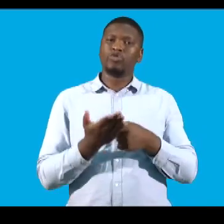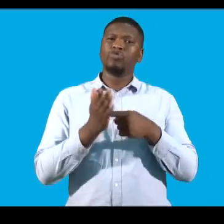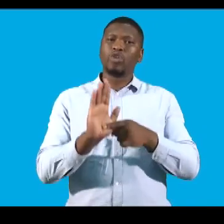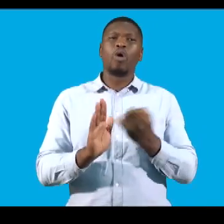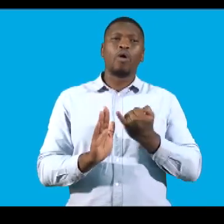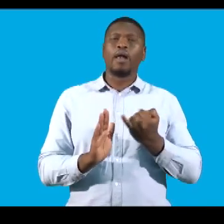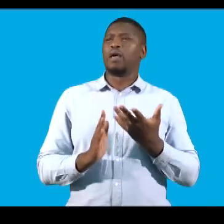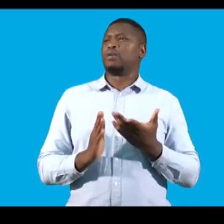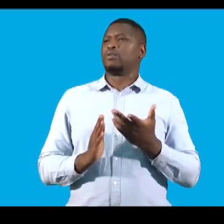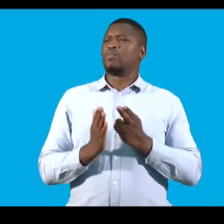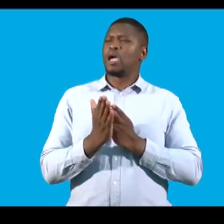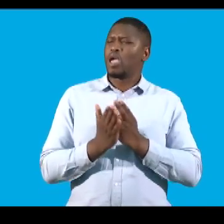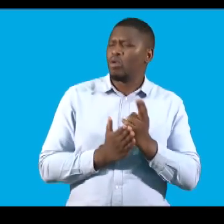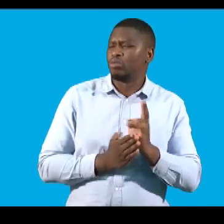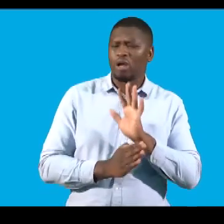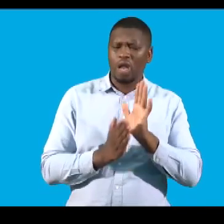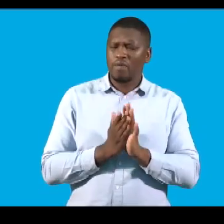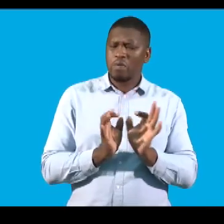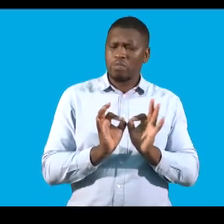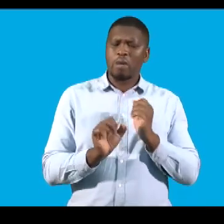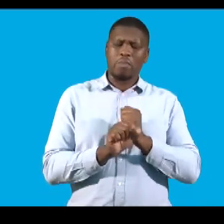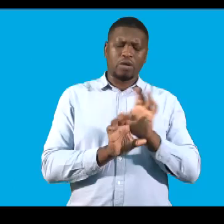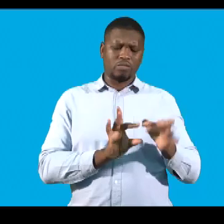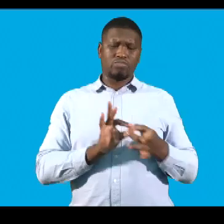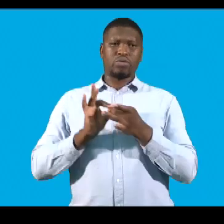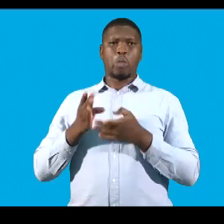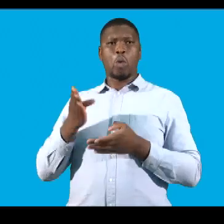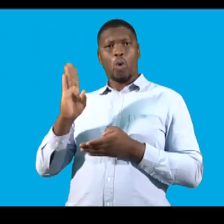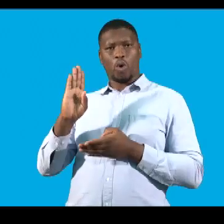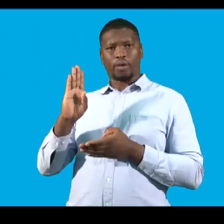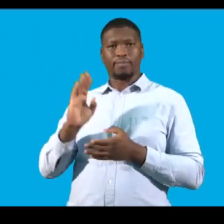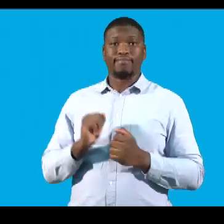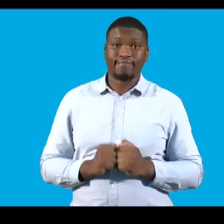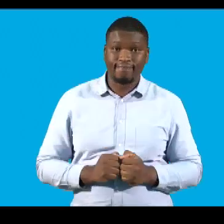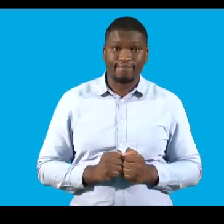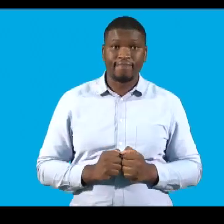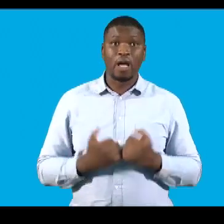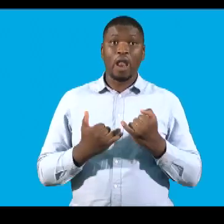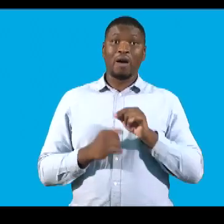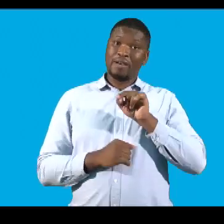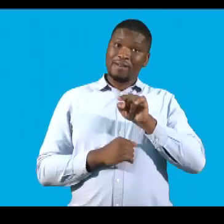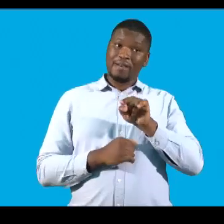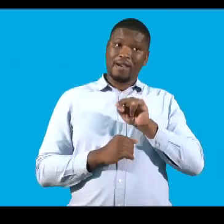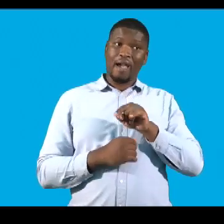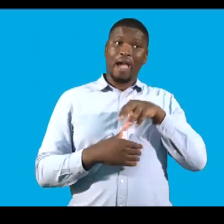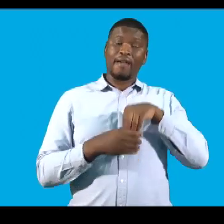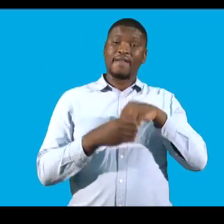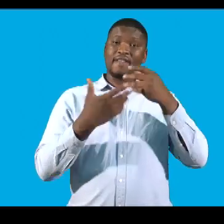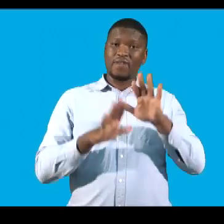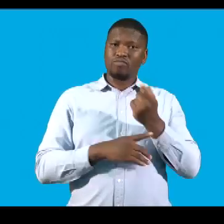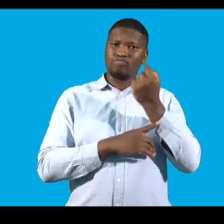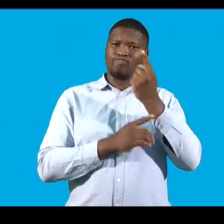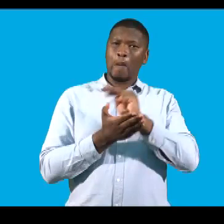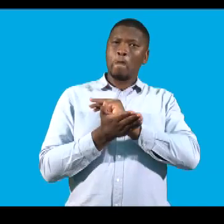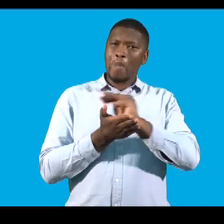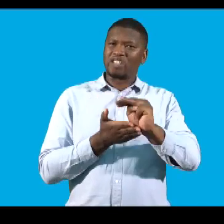the innocence of children and their innate connection to God and nature. And here we have understood